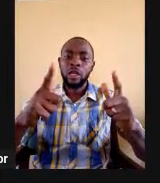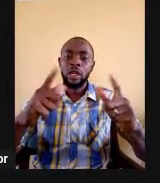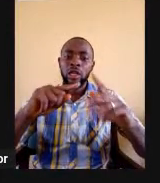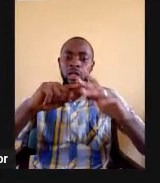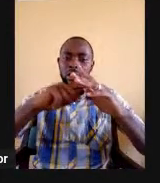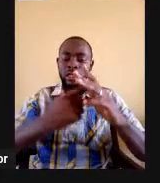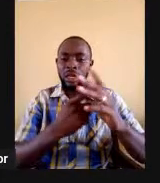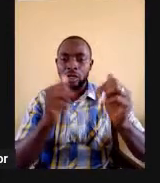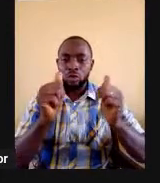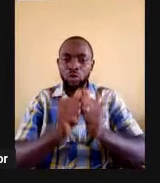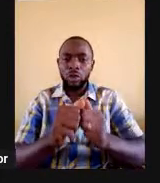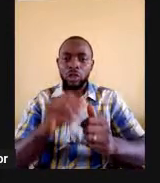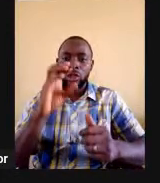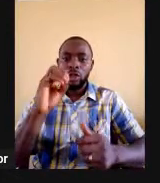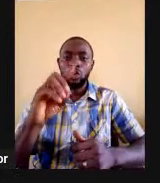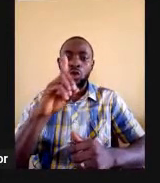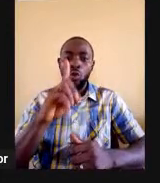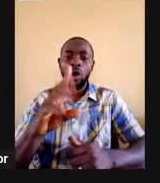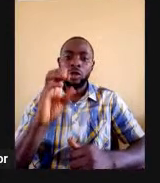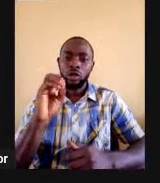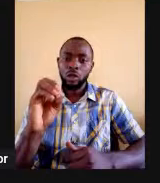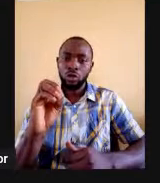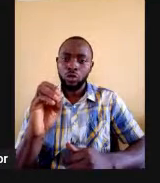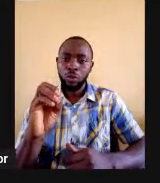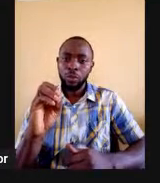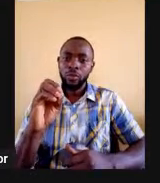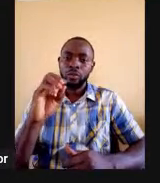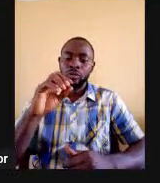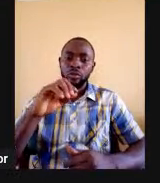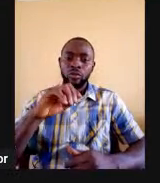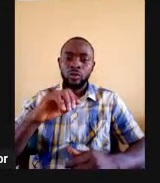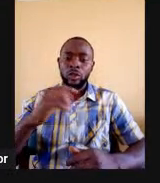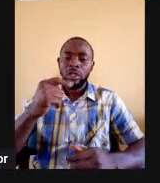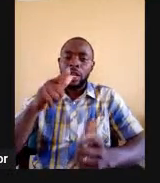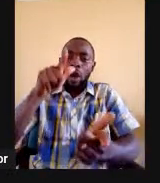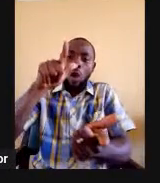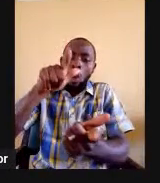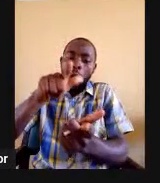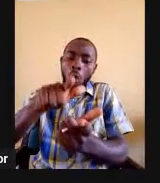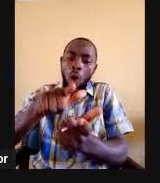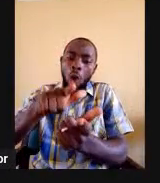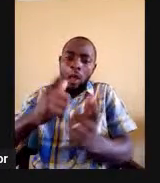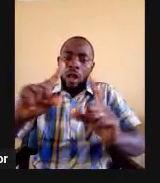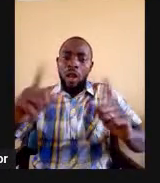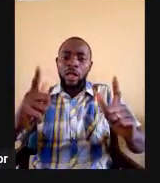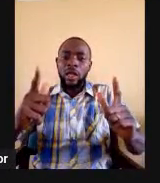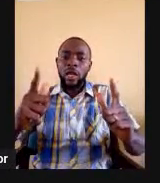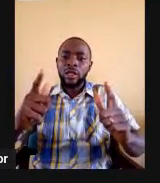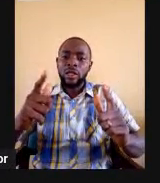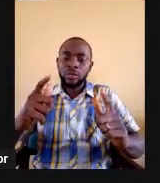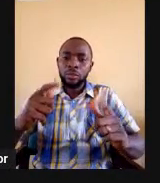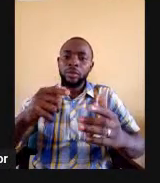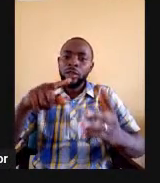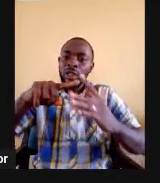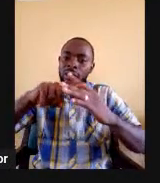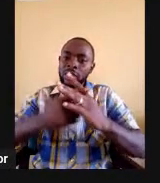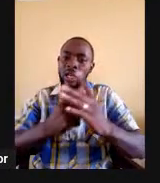010. Is that okay? So the lowercase letters start with